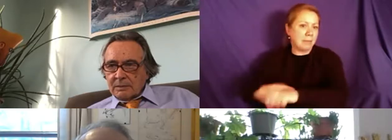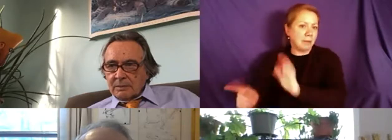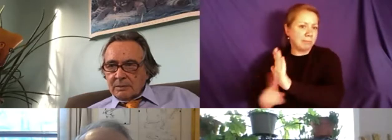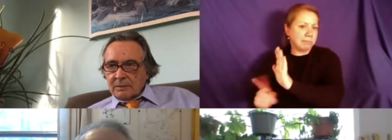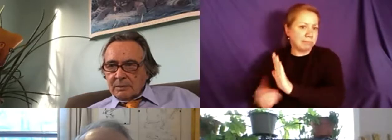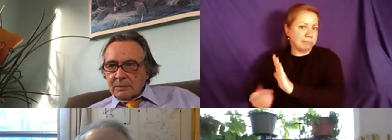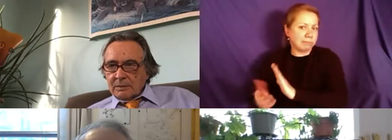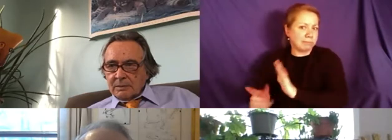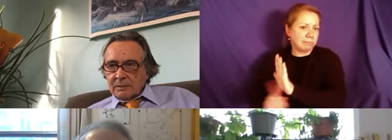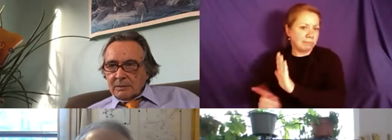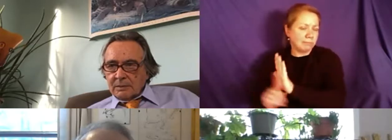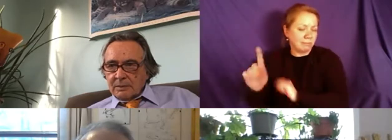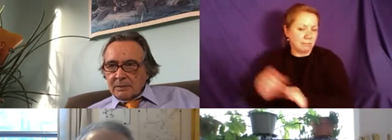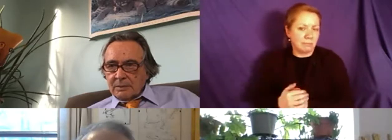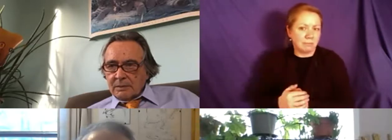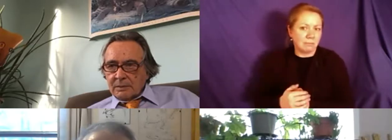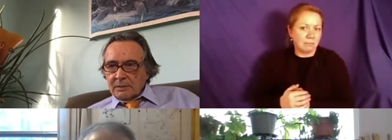around, you know,